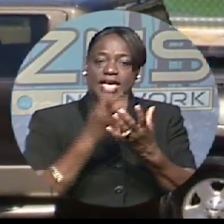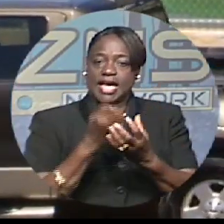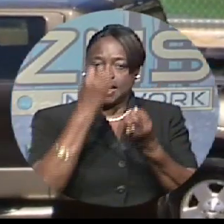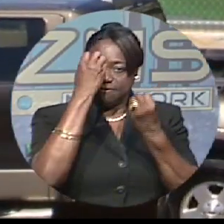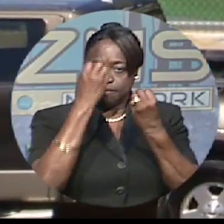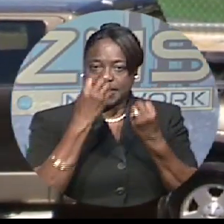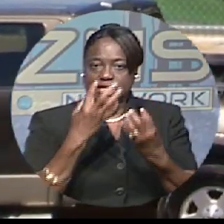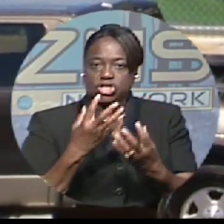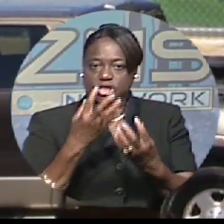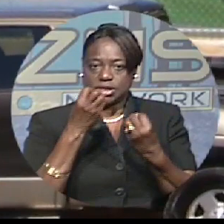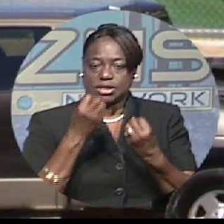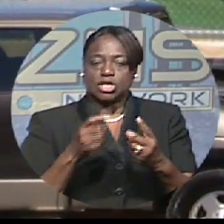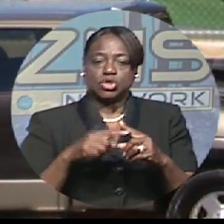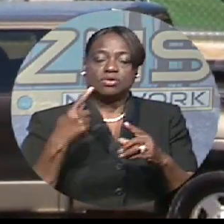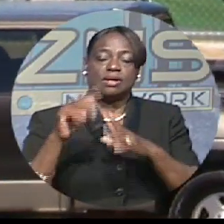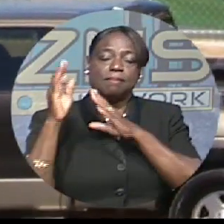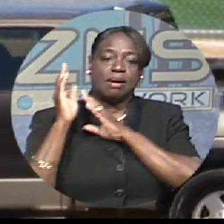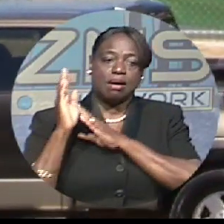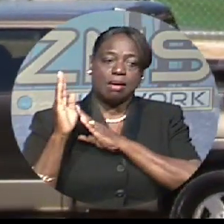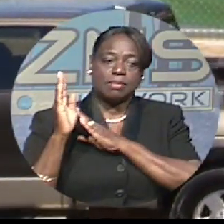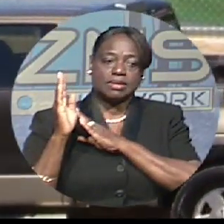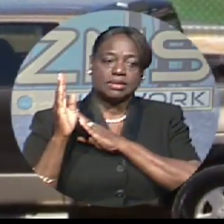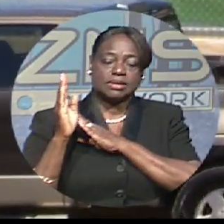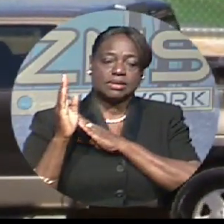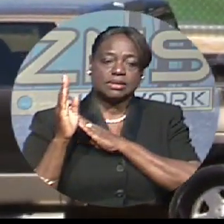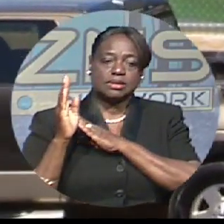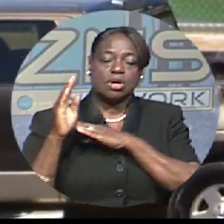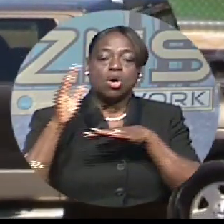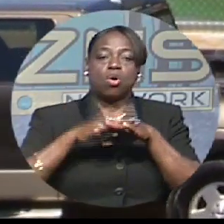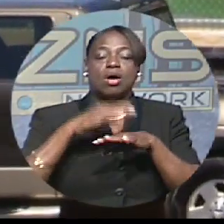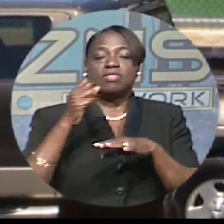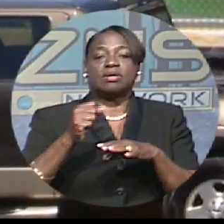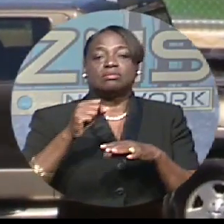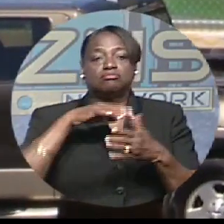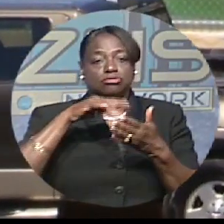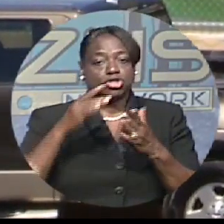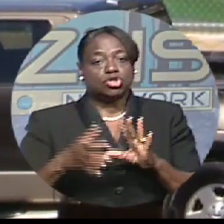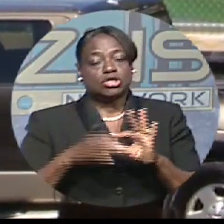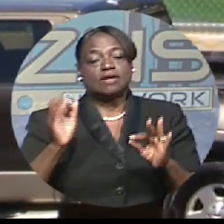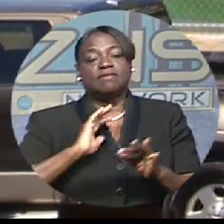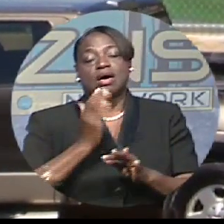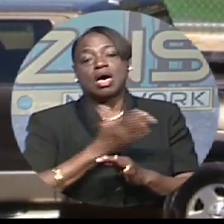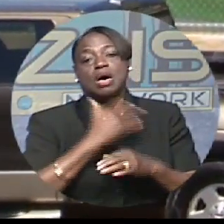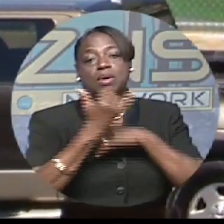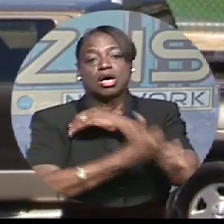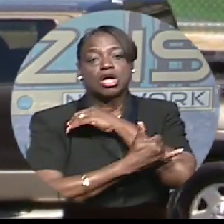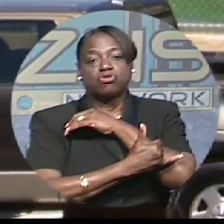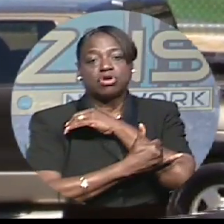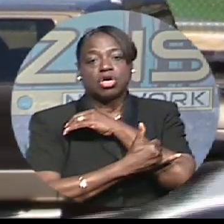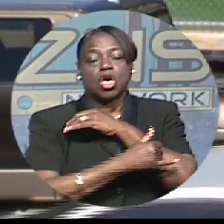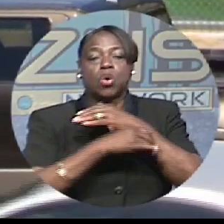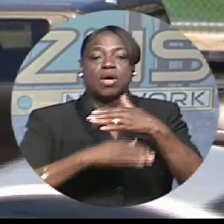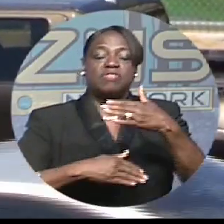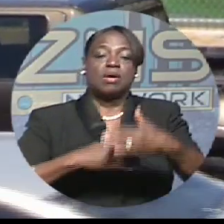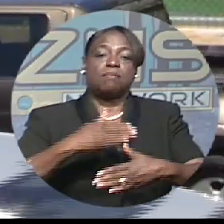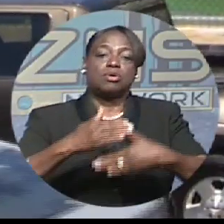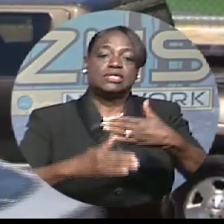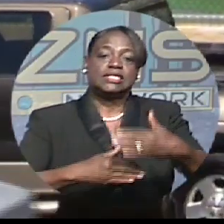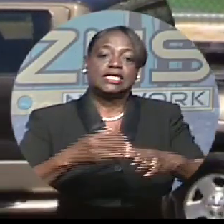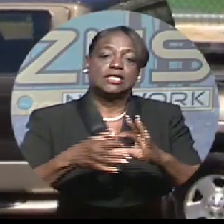Bahamas on the sloops of our country. As you're well aware, we are in the process of trying to make